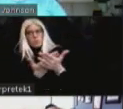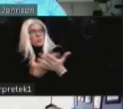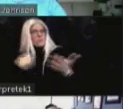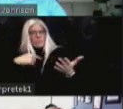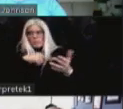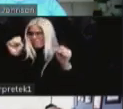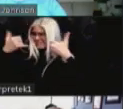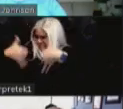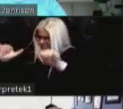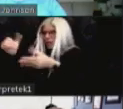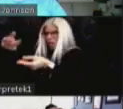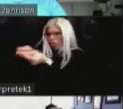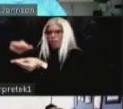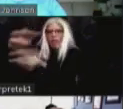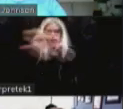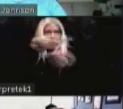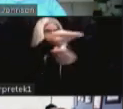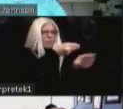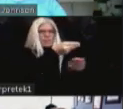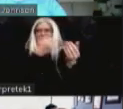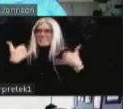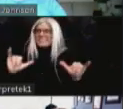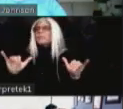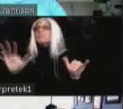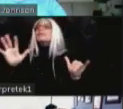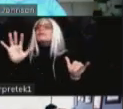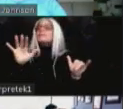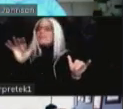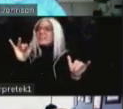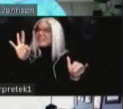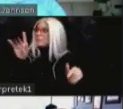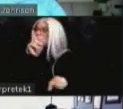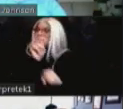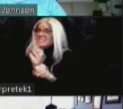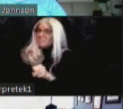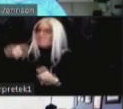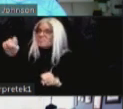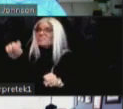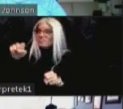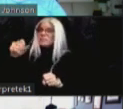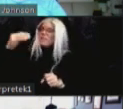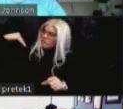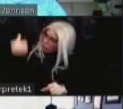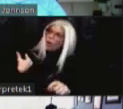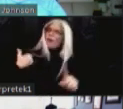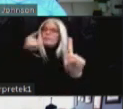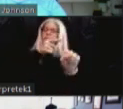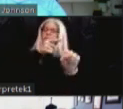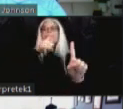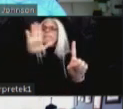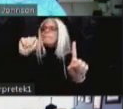sense to me. But neither of those are the case, and I